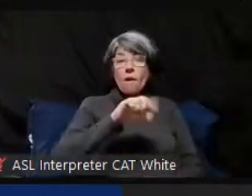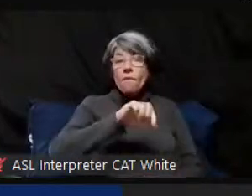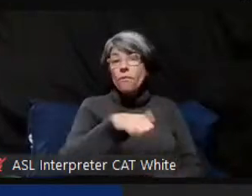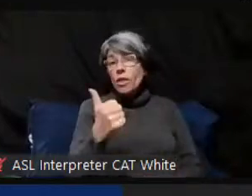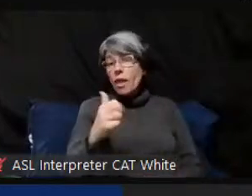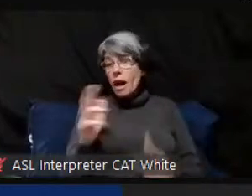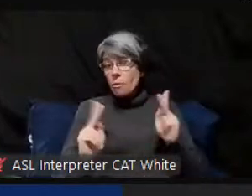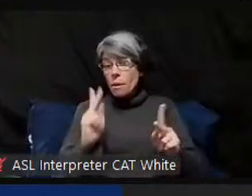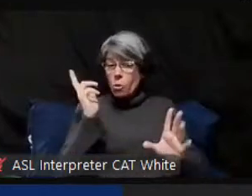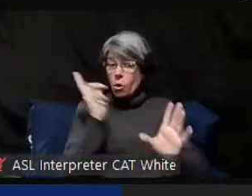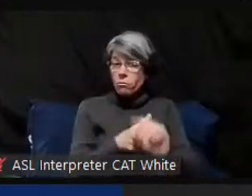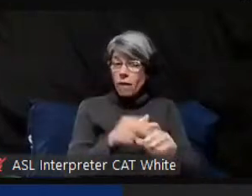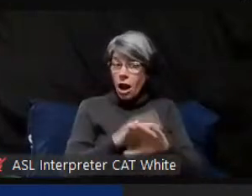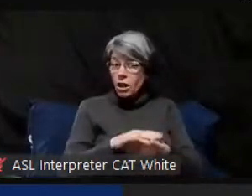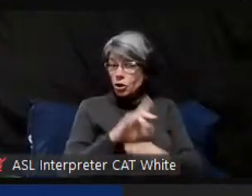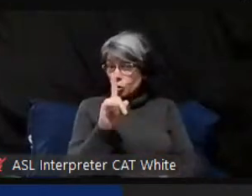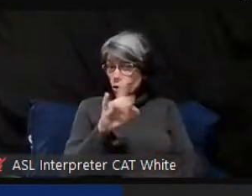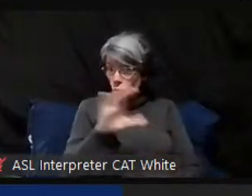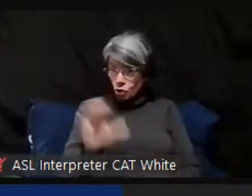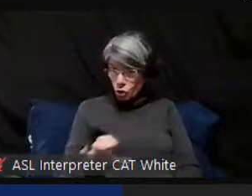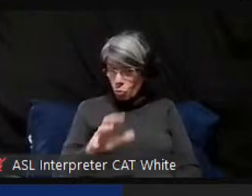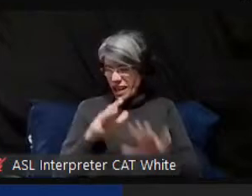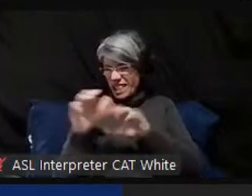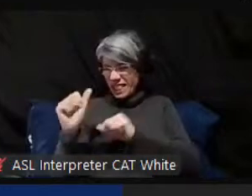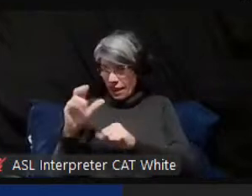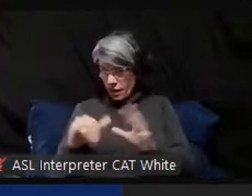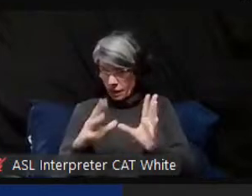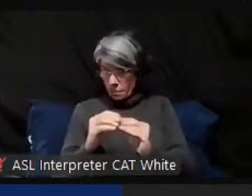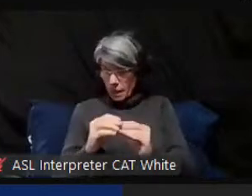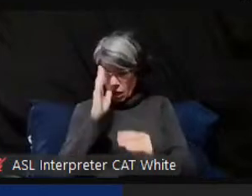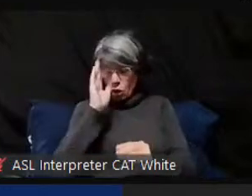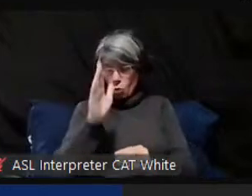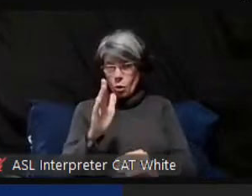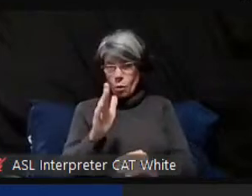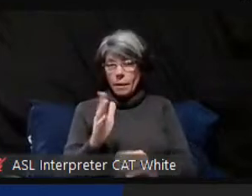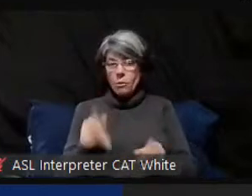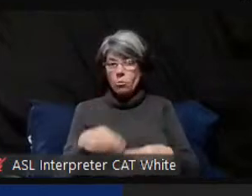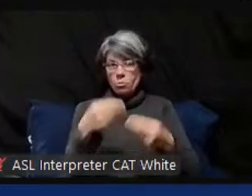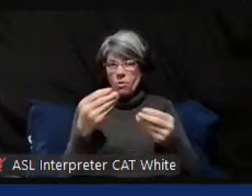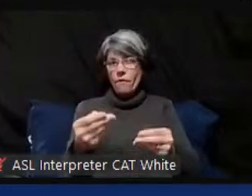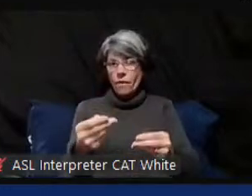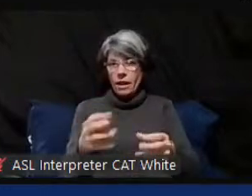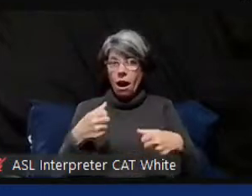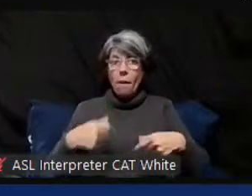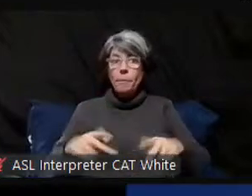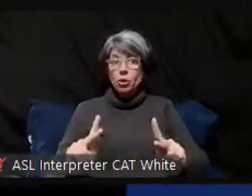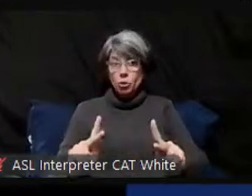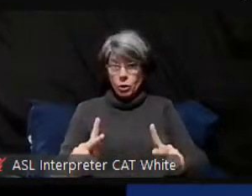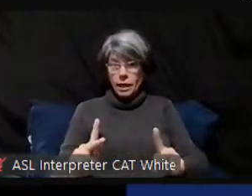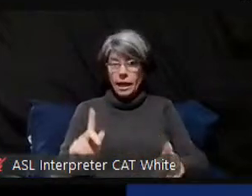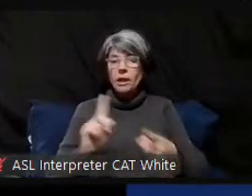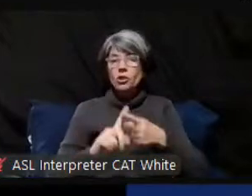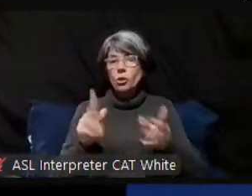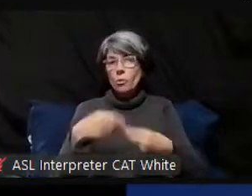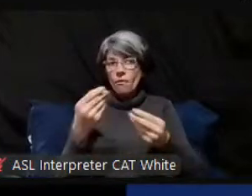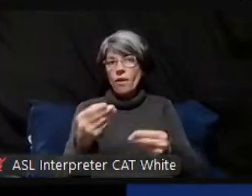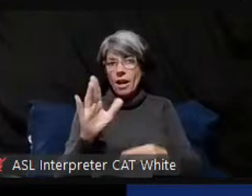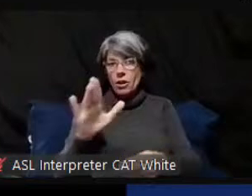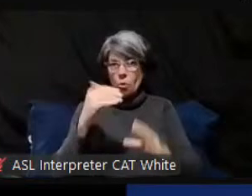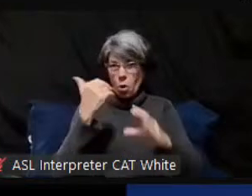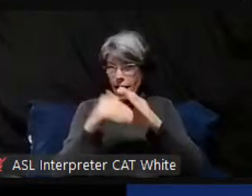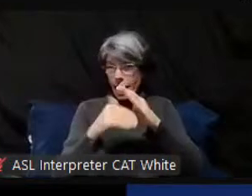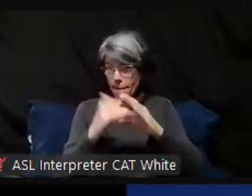did log on to Zoom, when you exit this meeting, you will be provided an opportunity to provide your